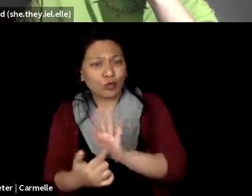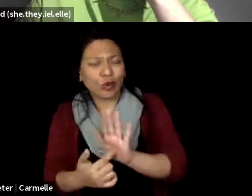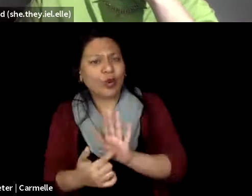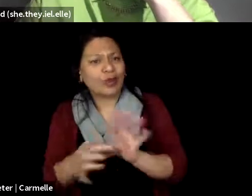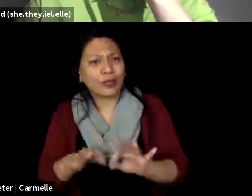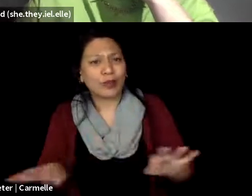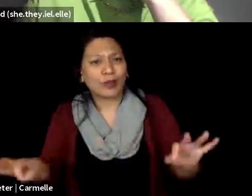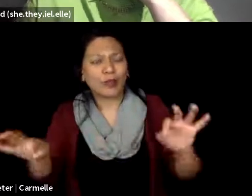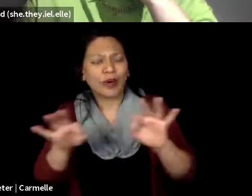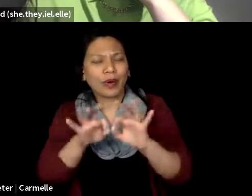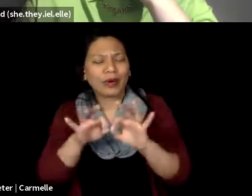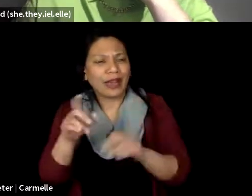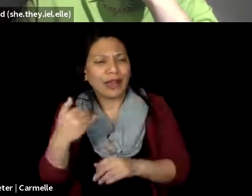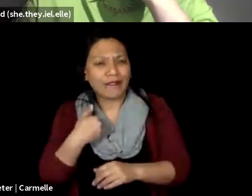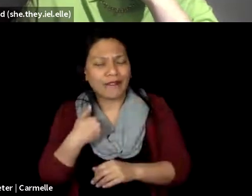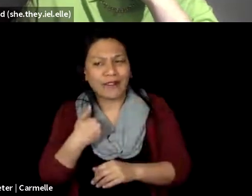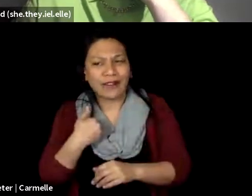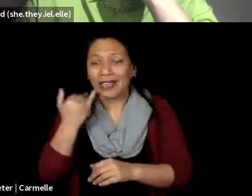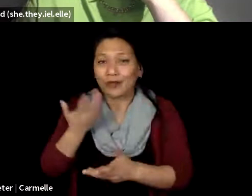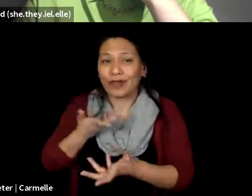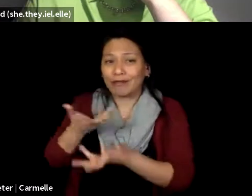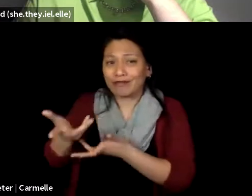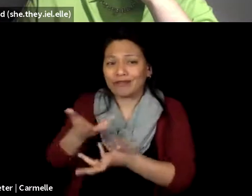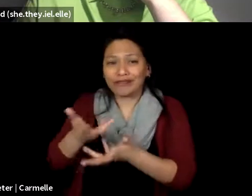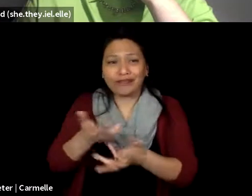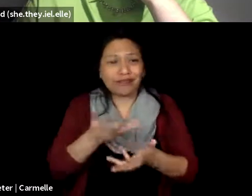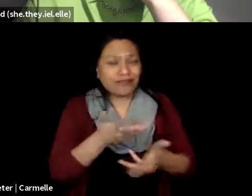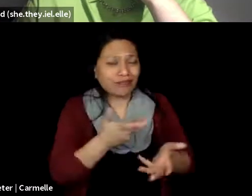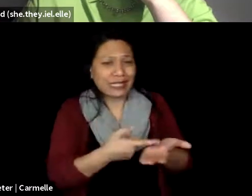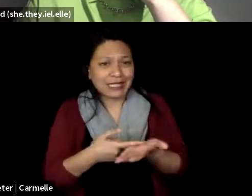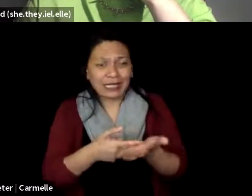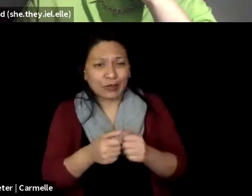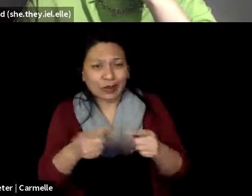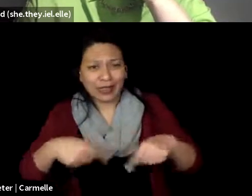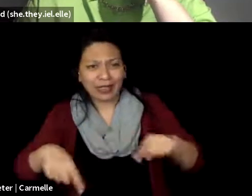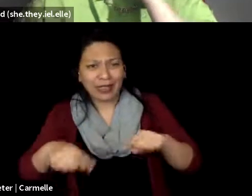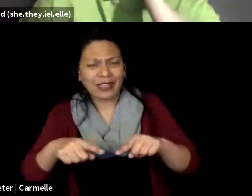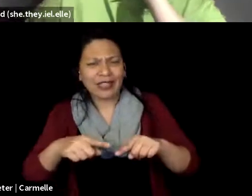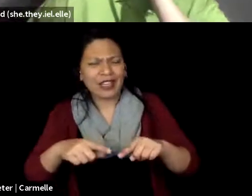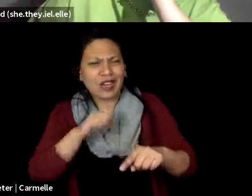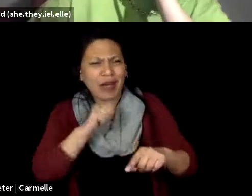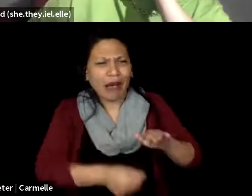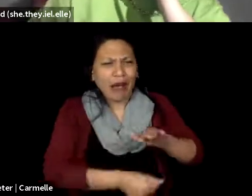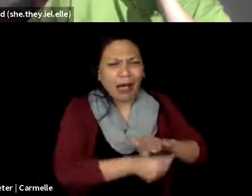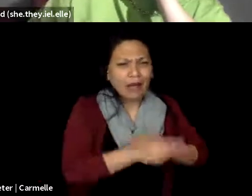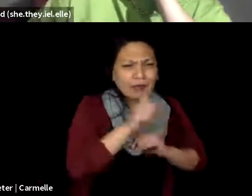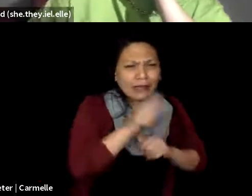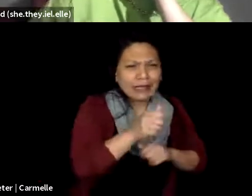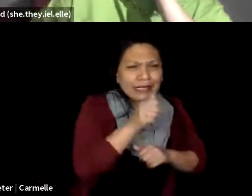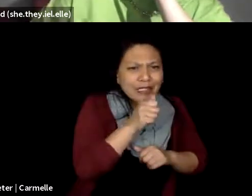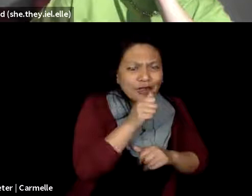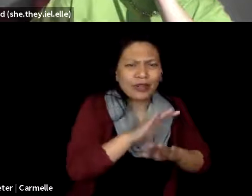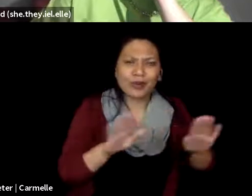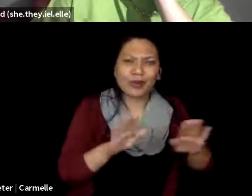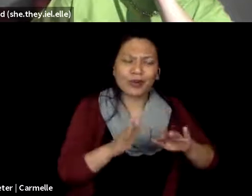we need it when we have these engagements, because why are you hiding things? Why are we, and that